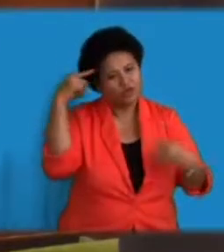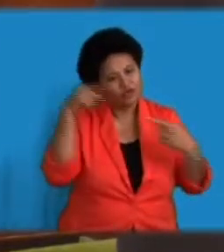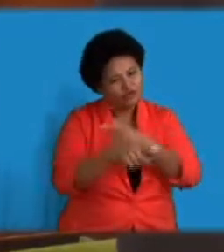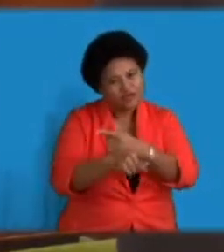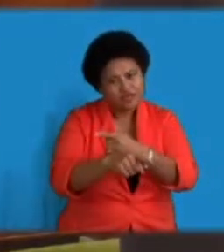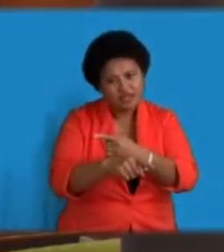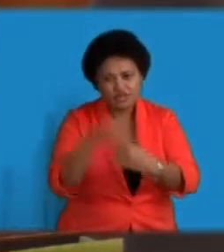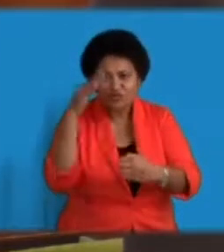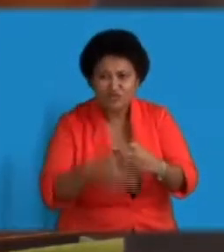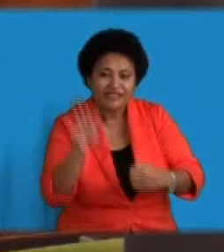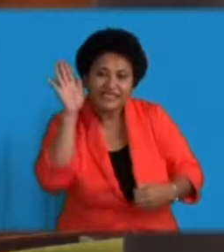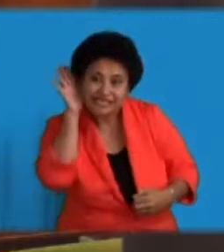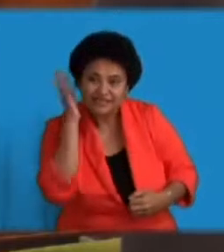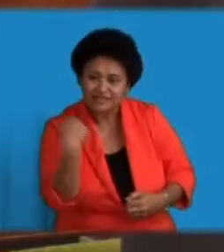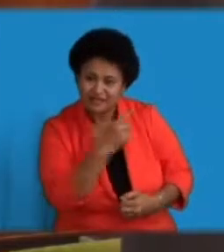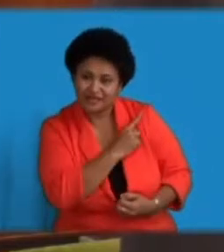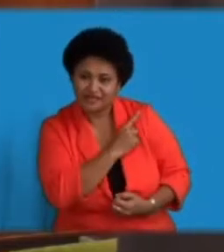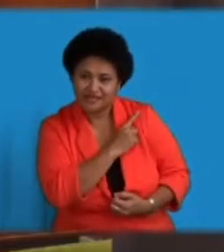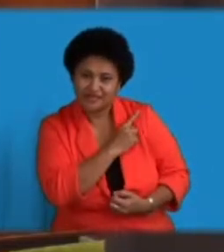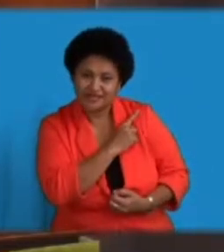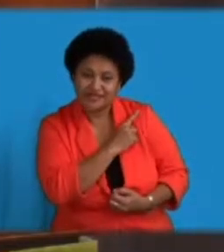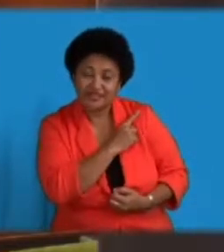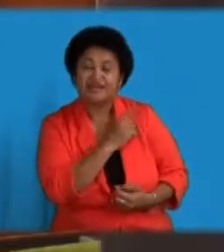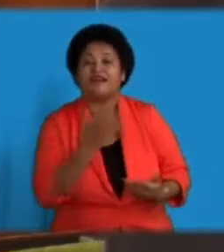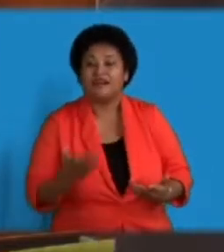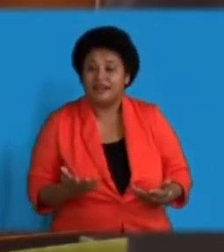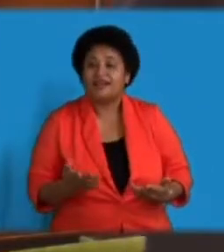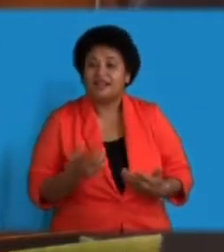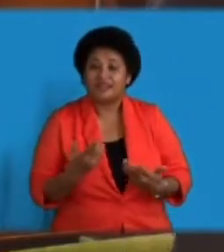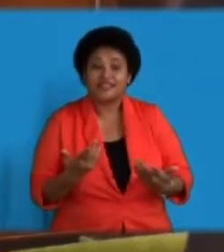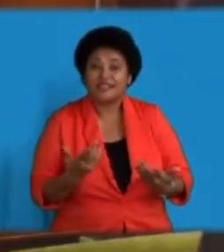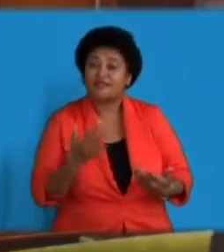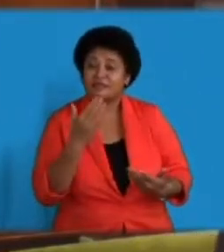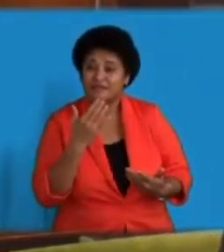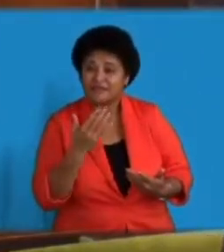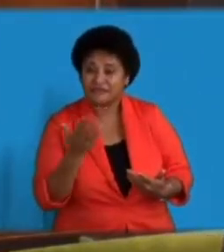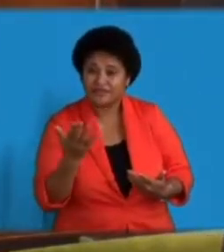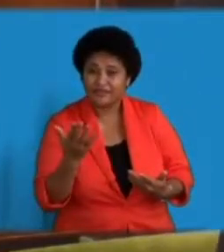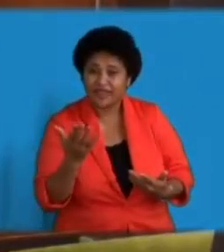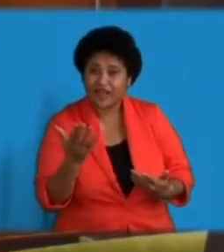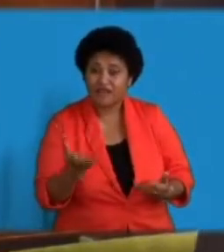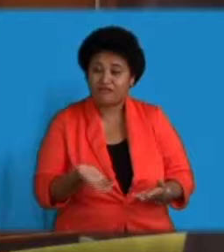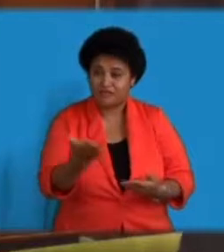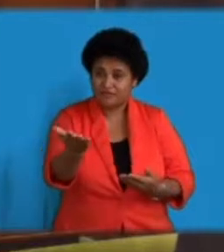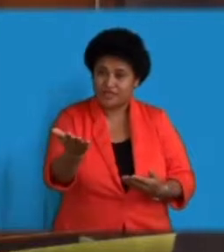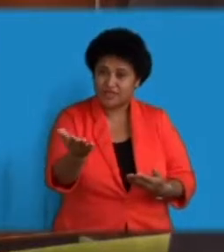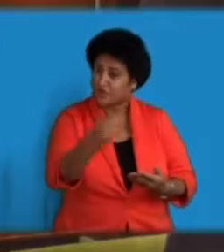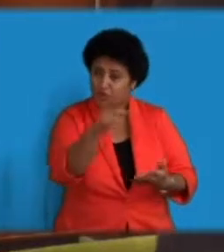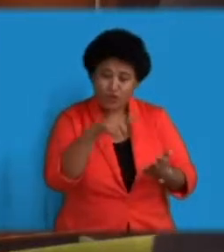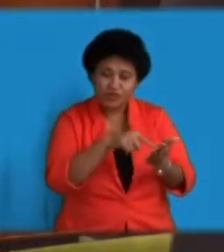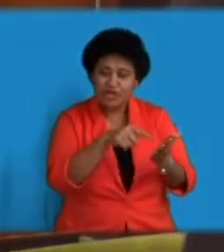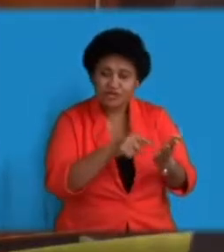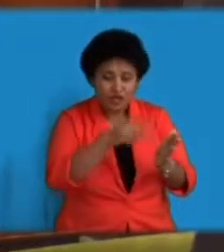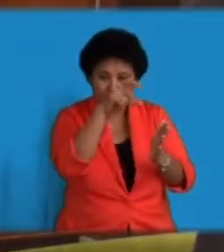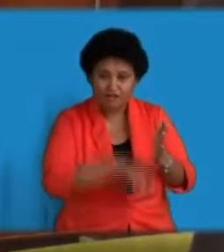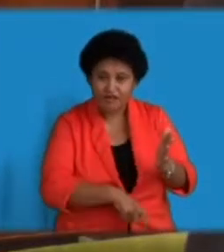You don't listen to what we say. We need, has somebody actually, on the other side, have you actually calculated the cost